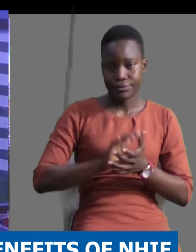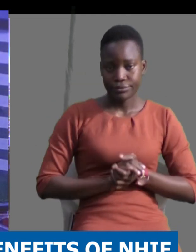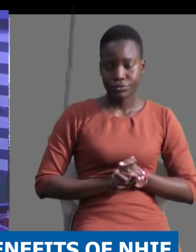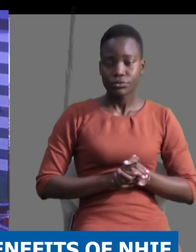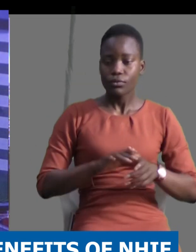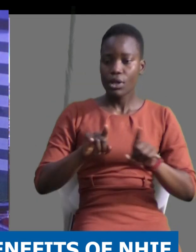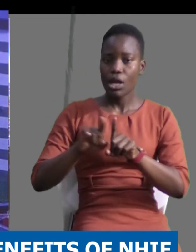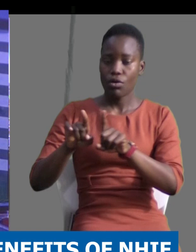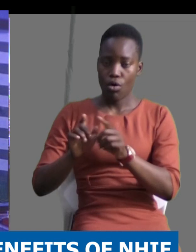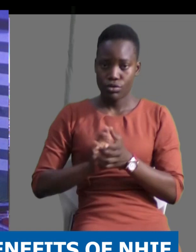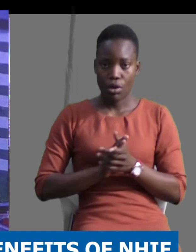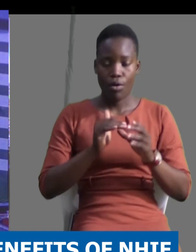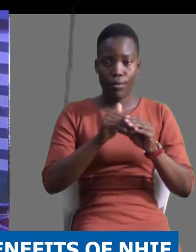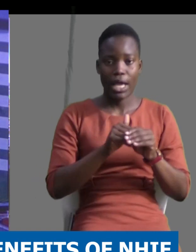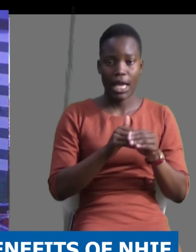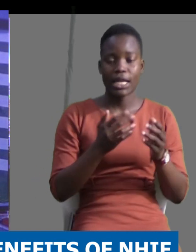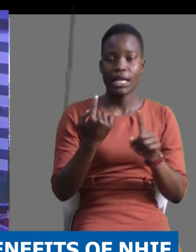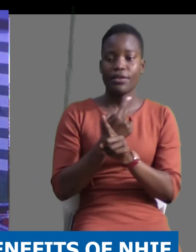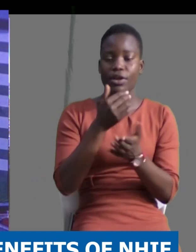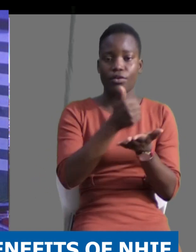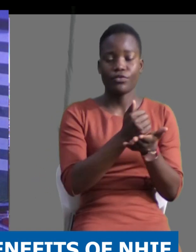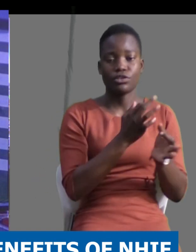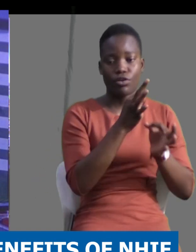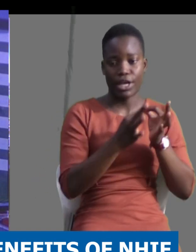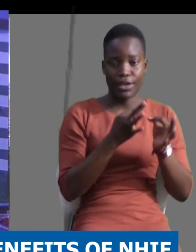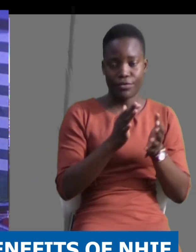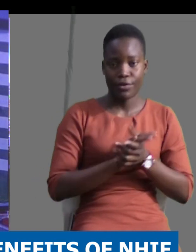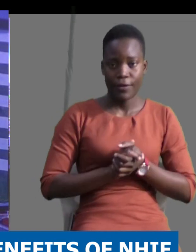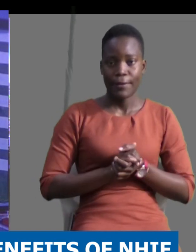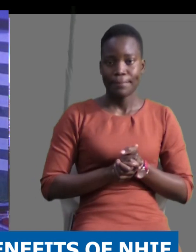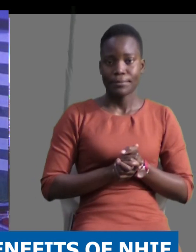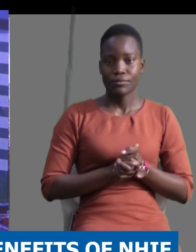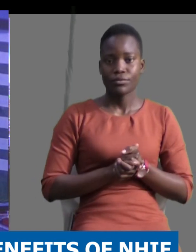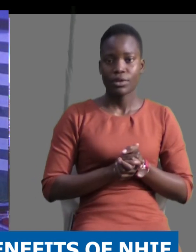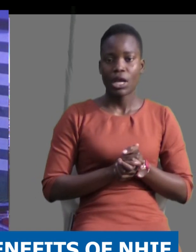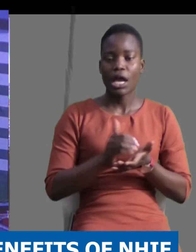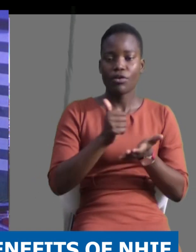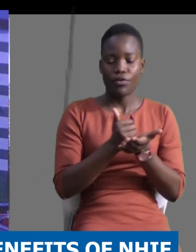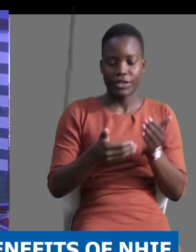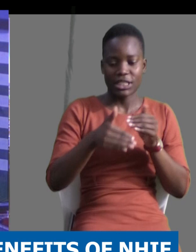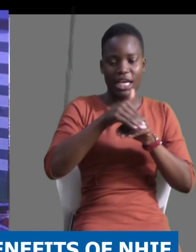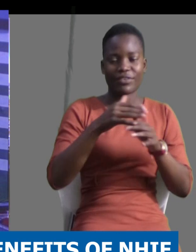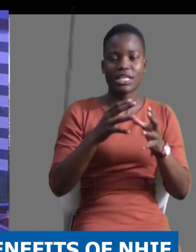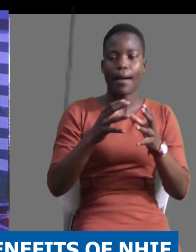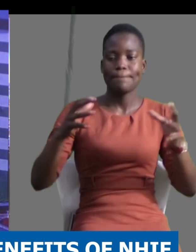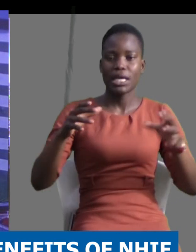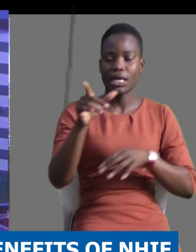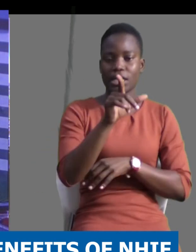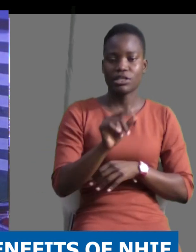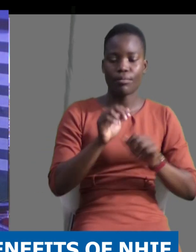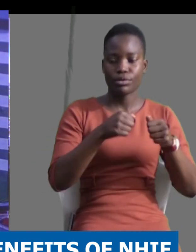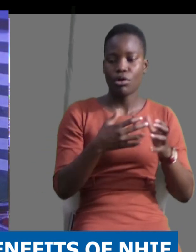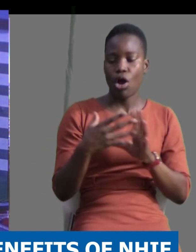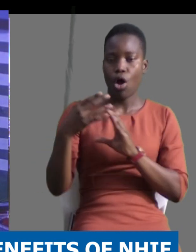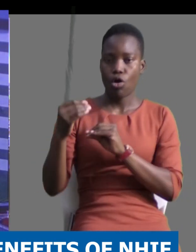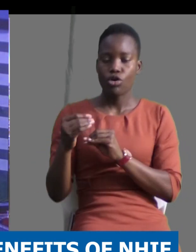the Huduma centers. We are within also satellite offices, meaning if an office covers a vast region, they can